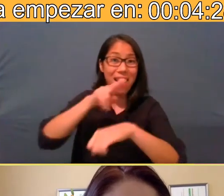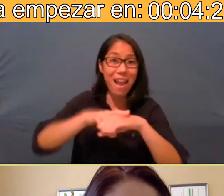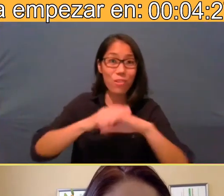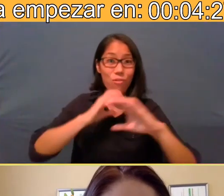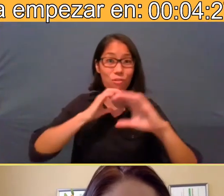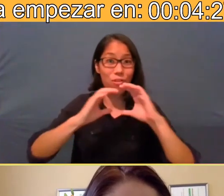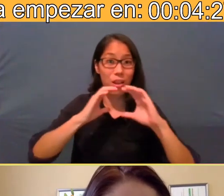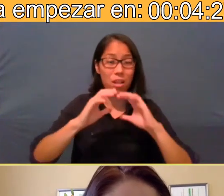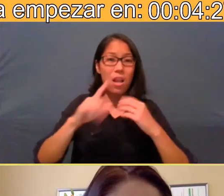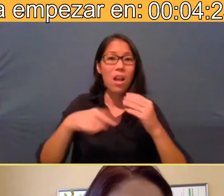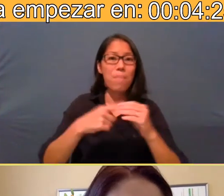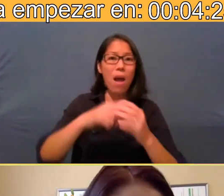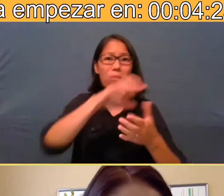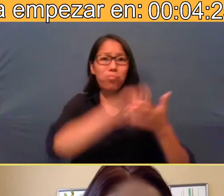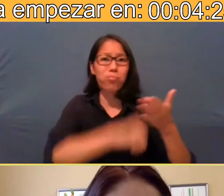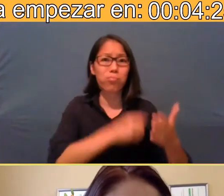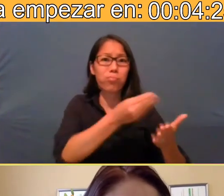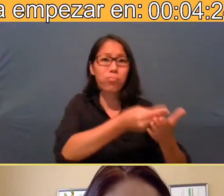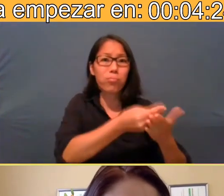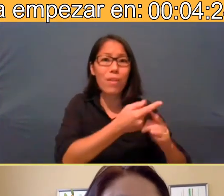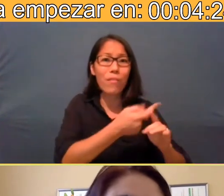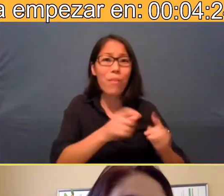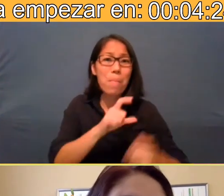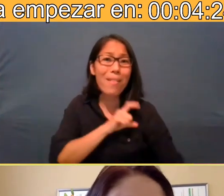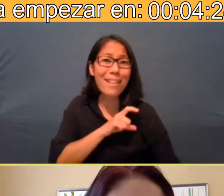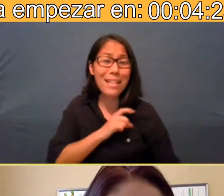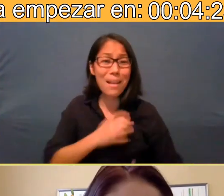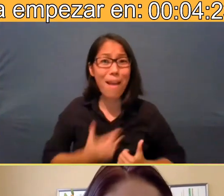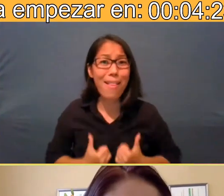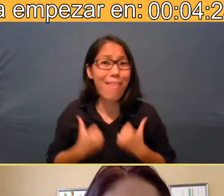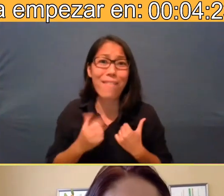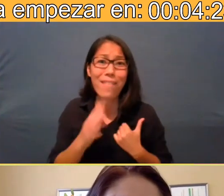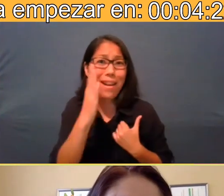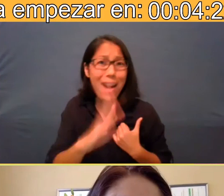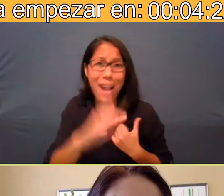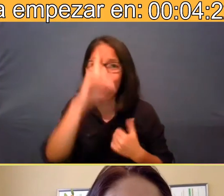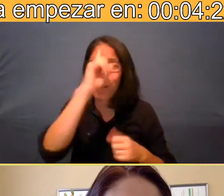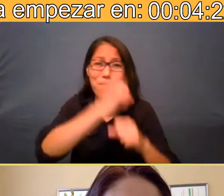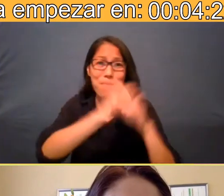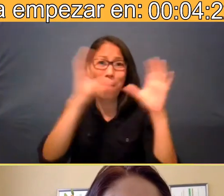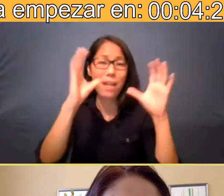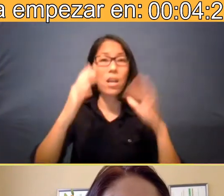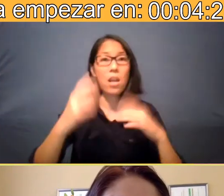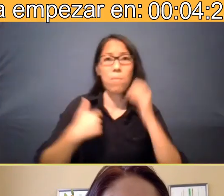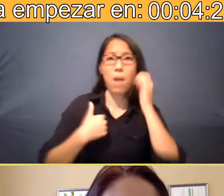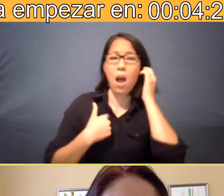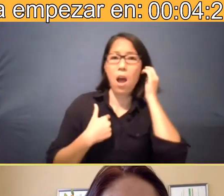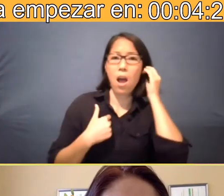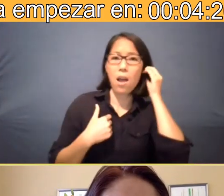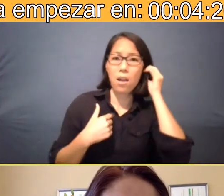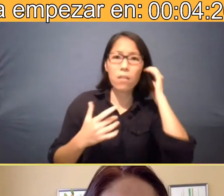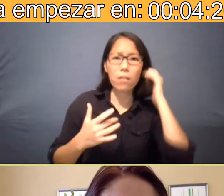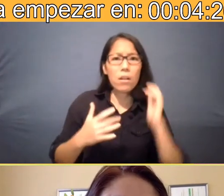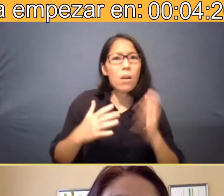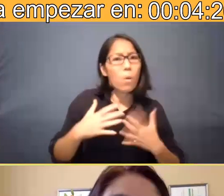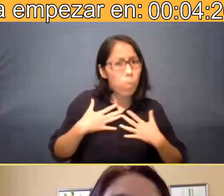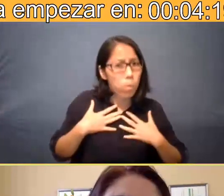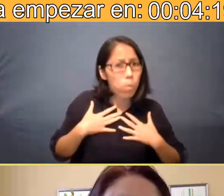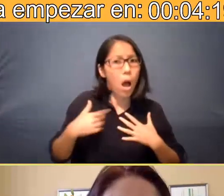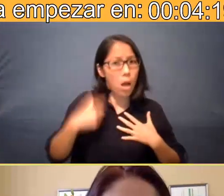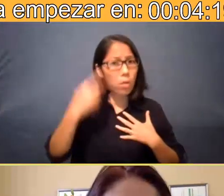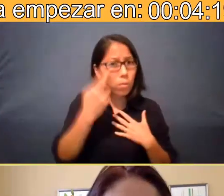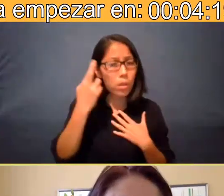about defunding the police in my lifetime. I never imagined that. And it has made me realize that as an artist, I